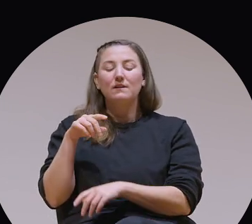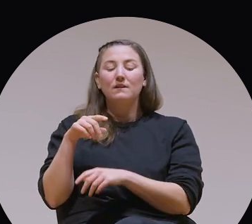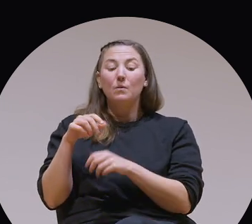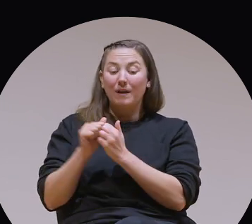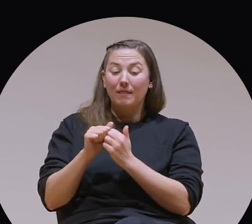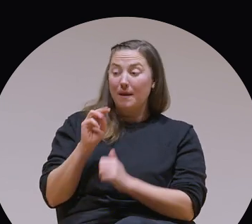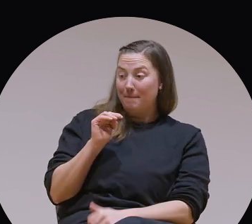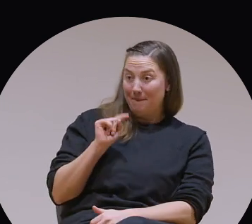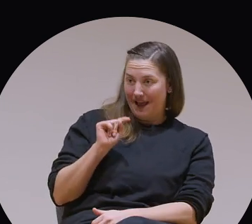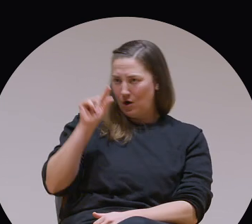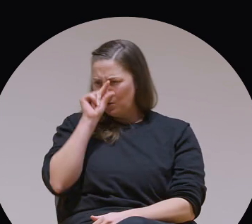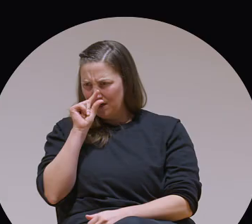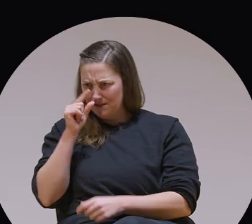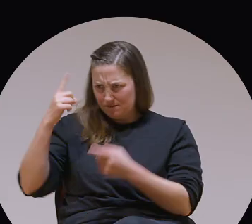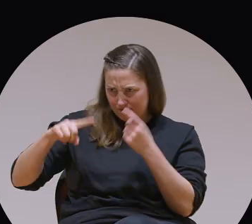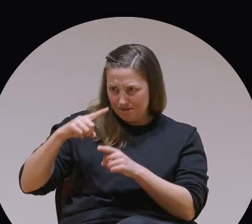the Met and Greece,